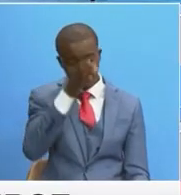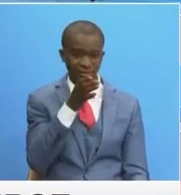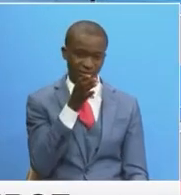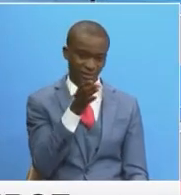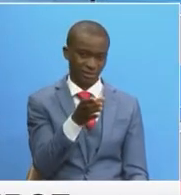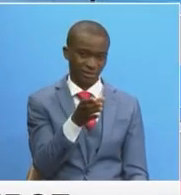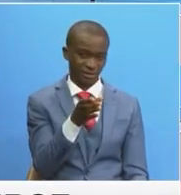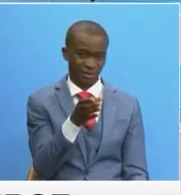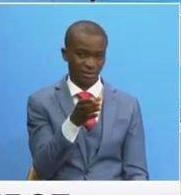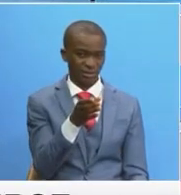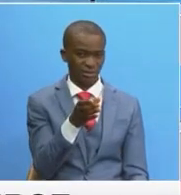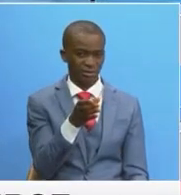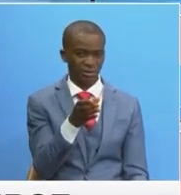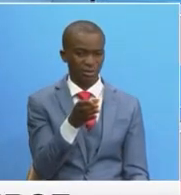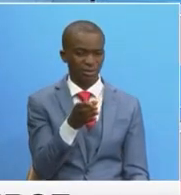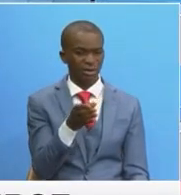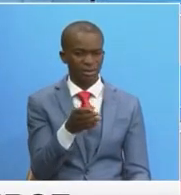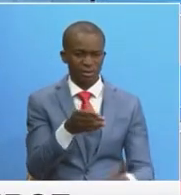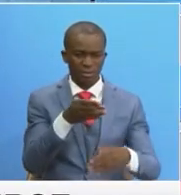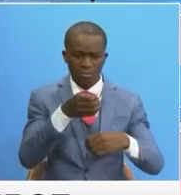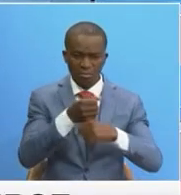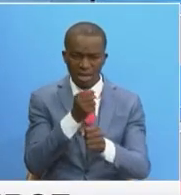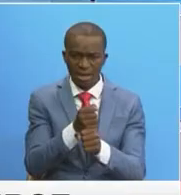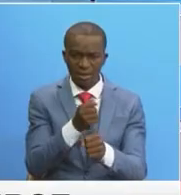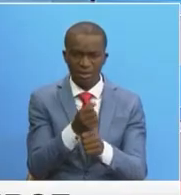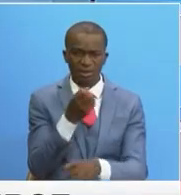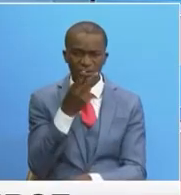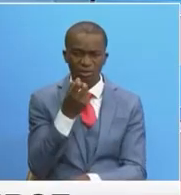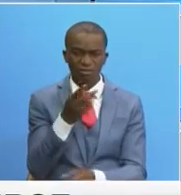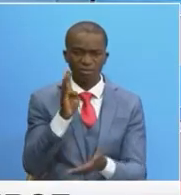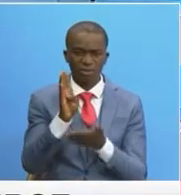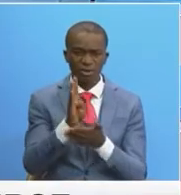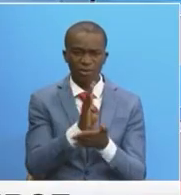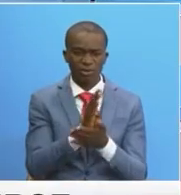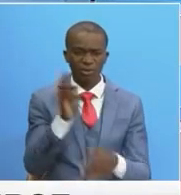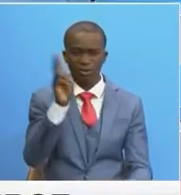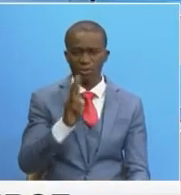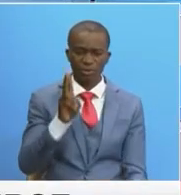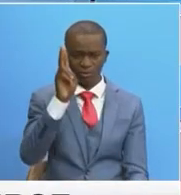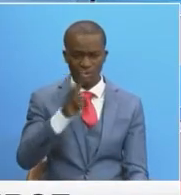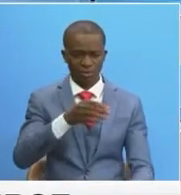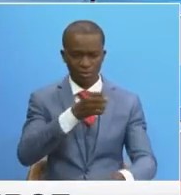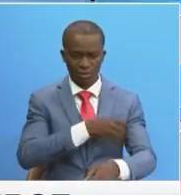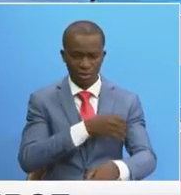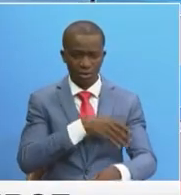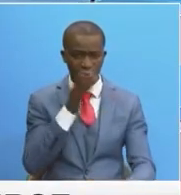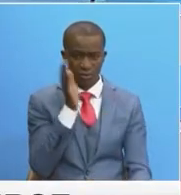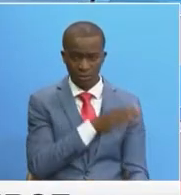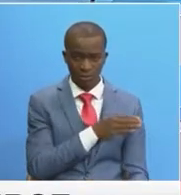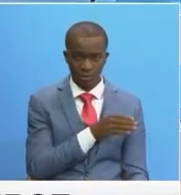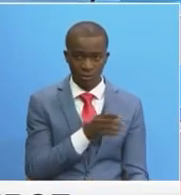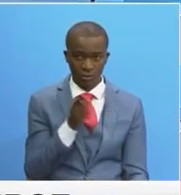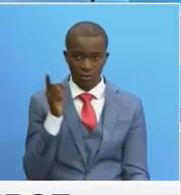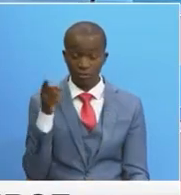so far attracted over $12 billion in investment. Mr. Kabuswe said that the UPND